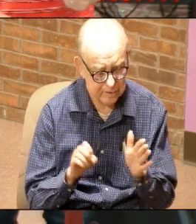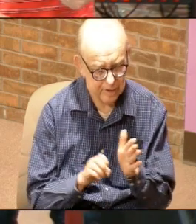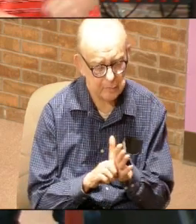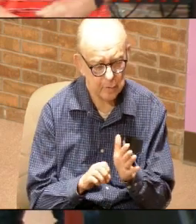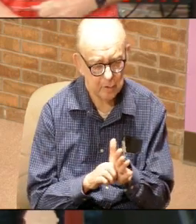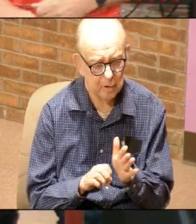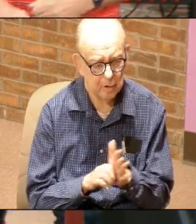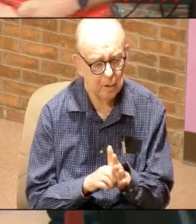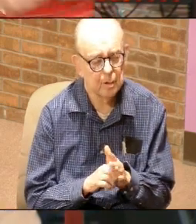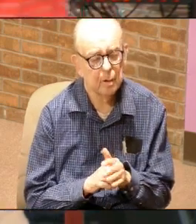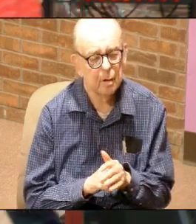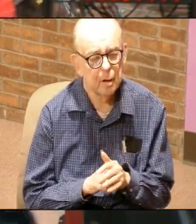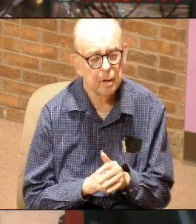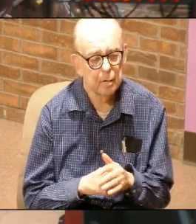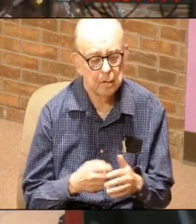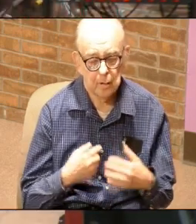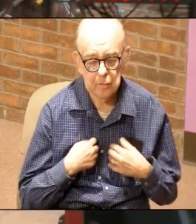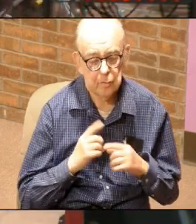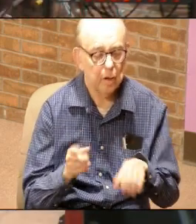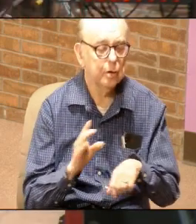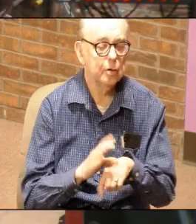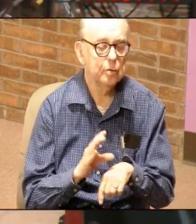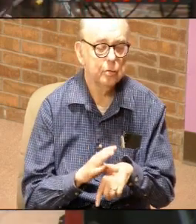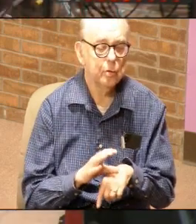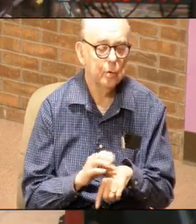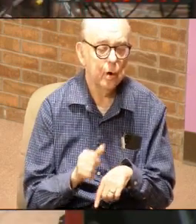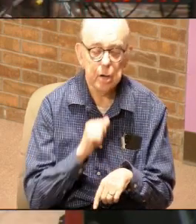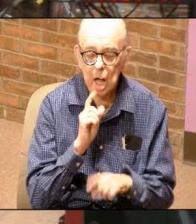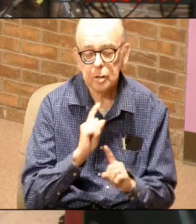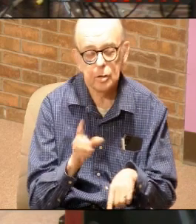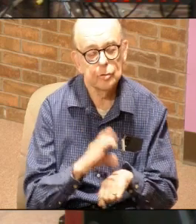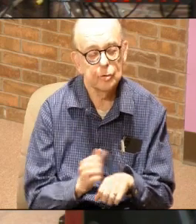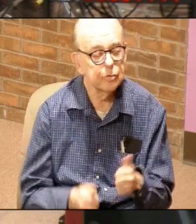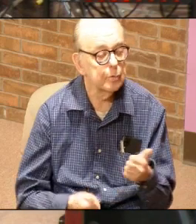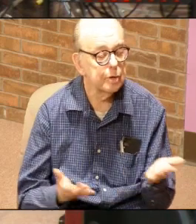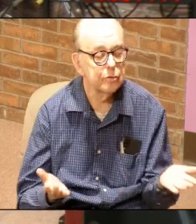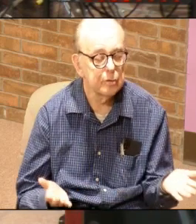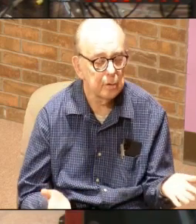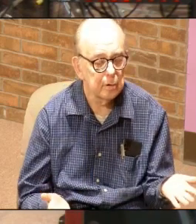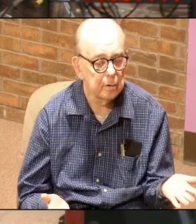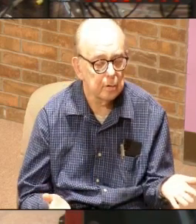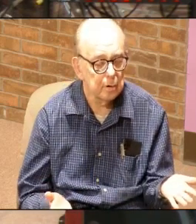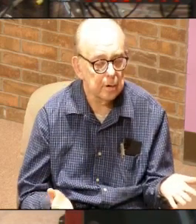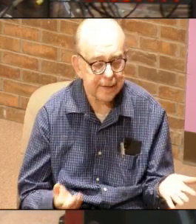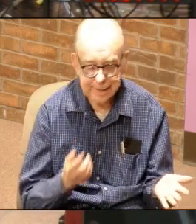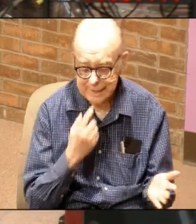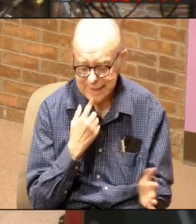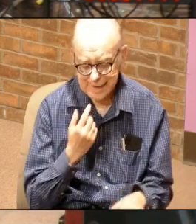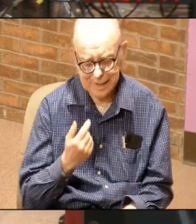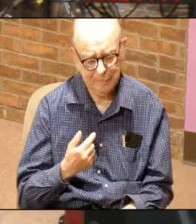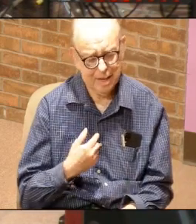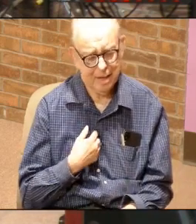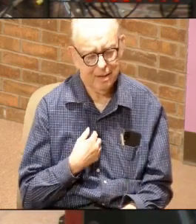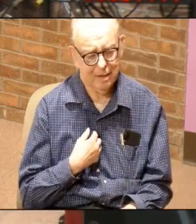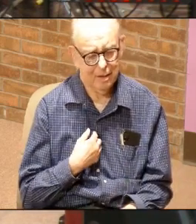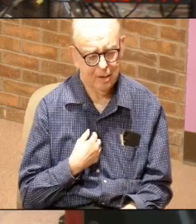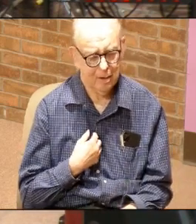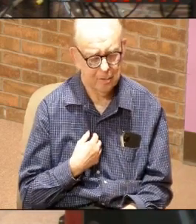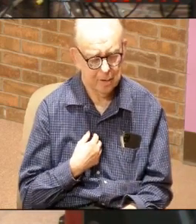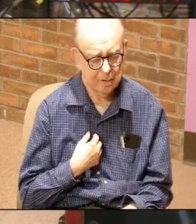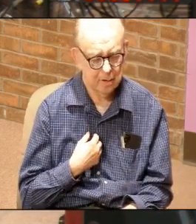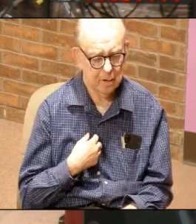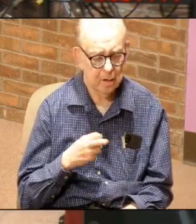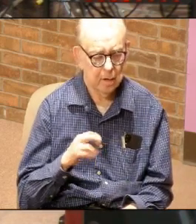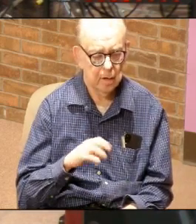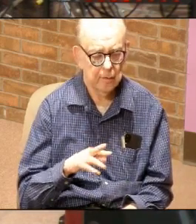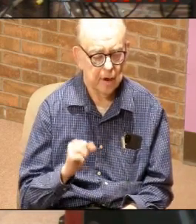instance, do I go to church or do I not go to church? You know, they're telling me that the